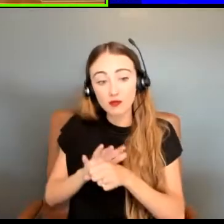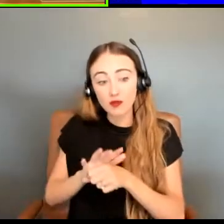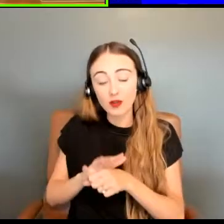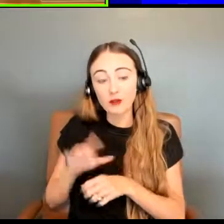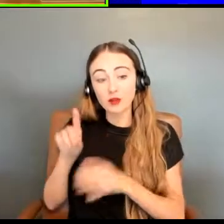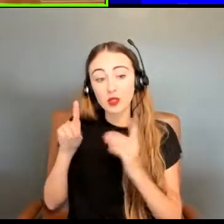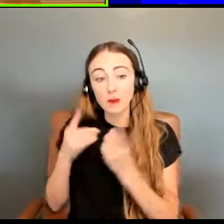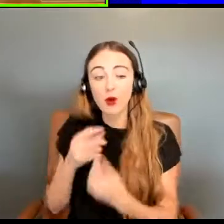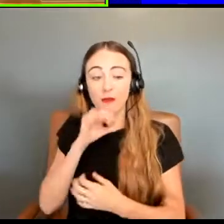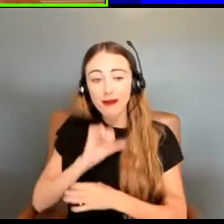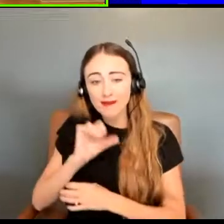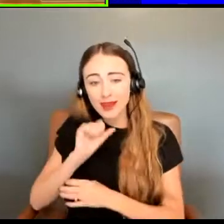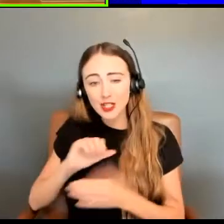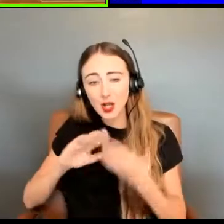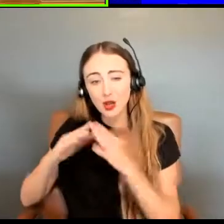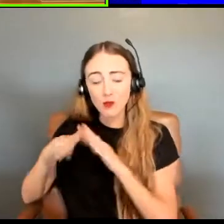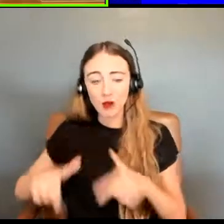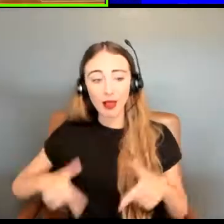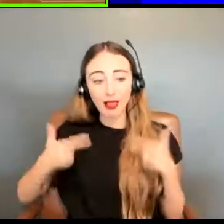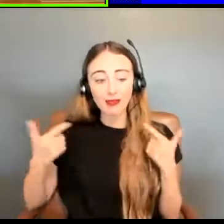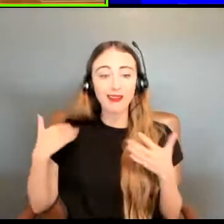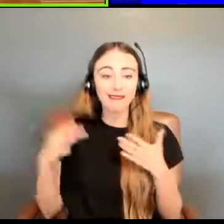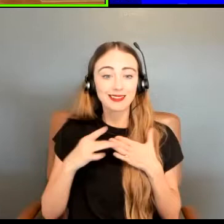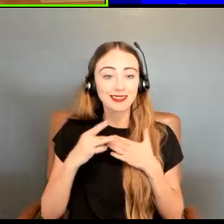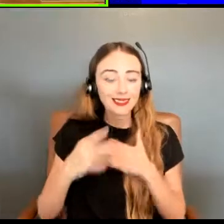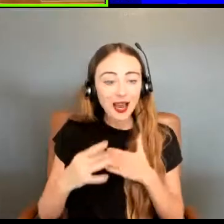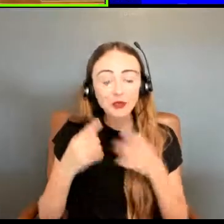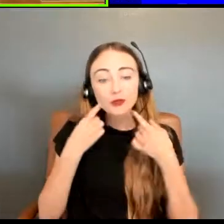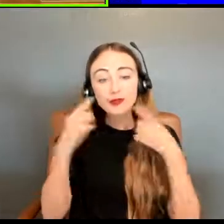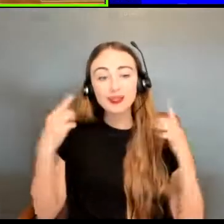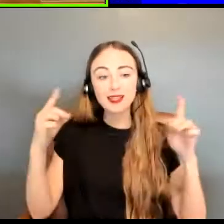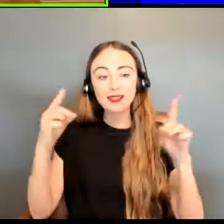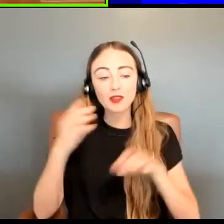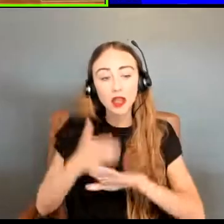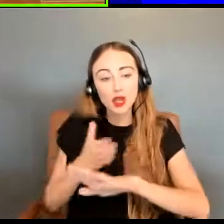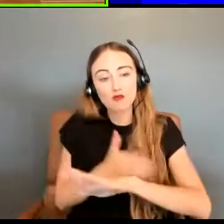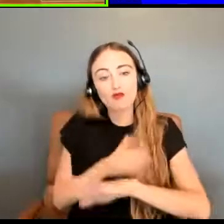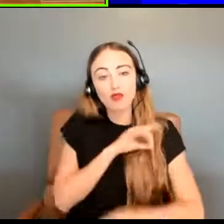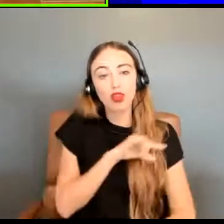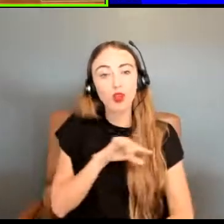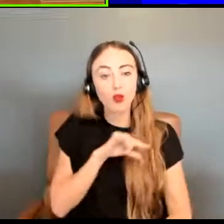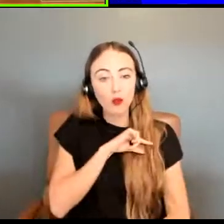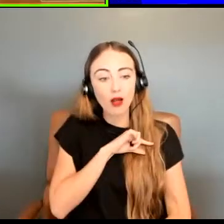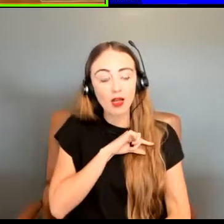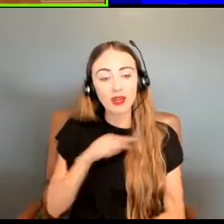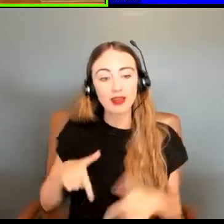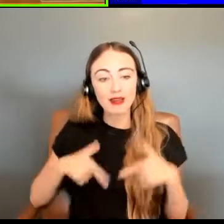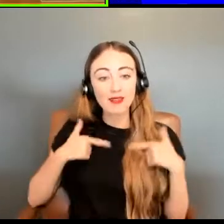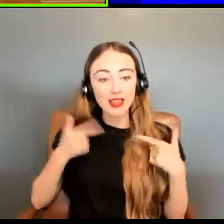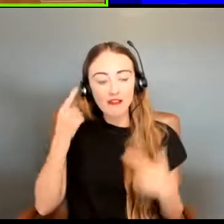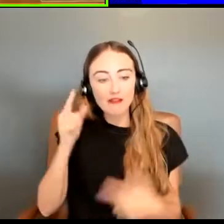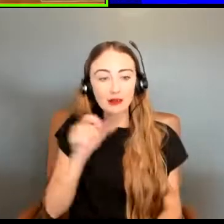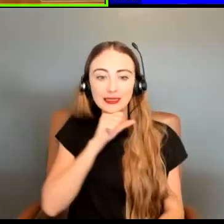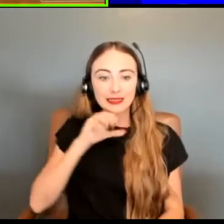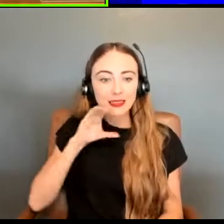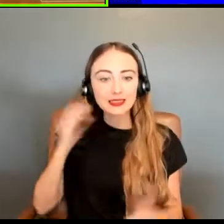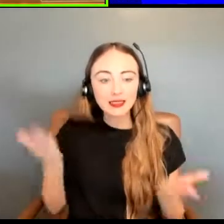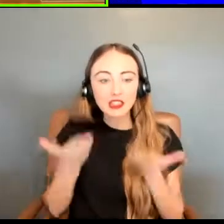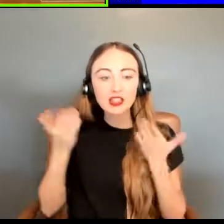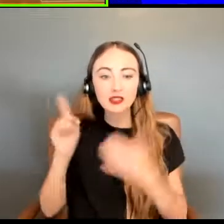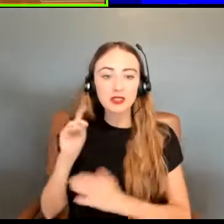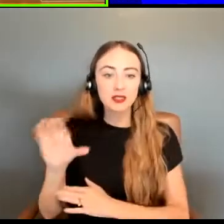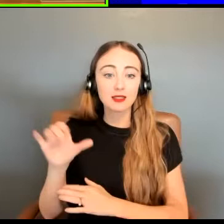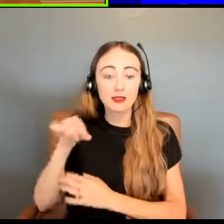and Community Living has the guidance to successfully improve the quality of life for seniors in the district.